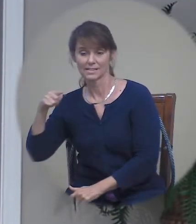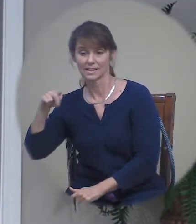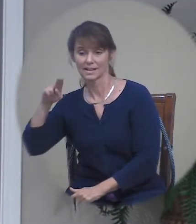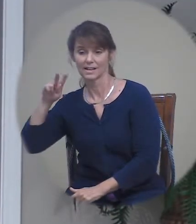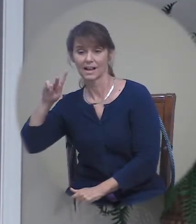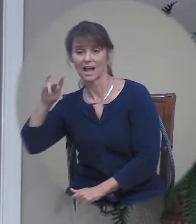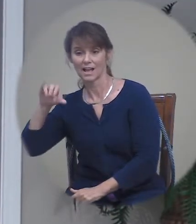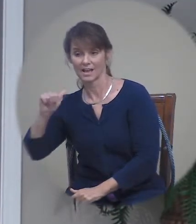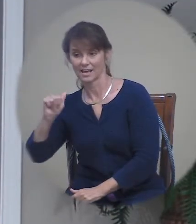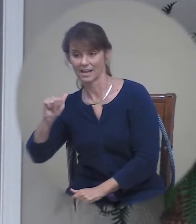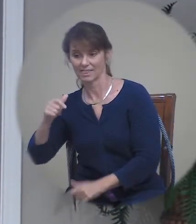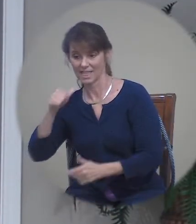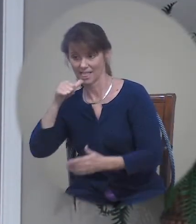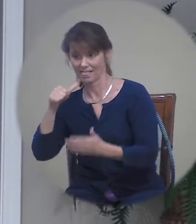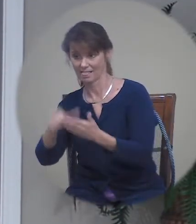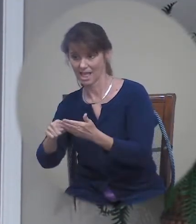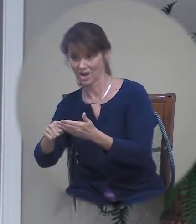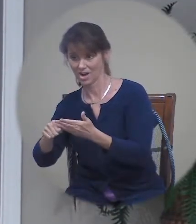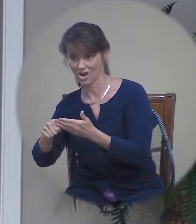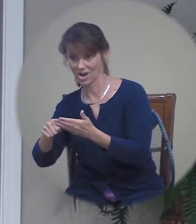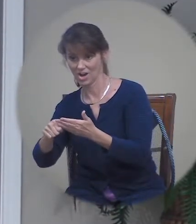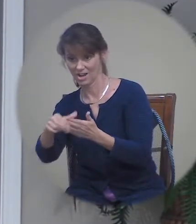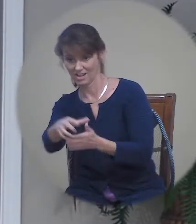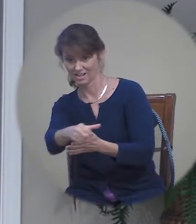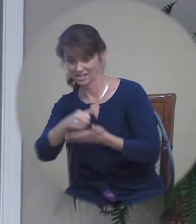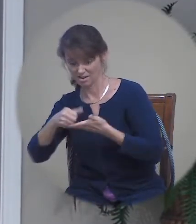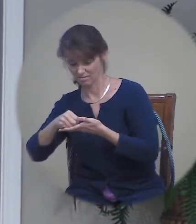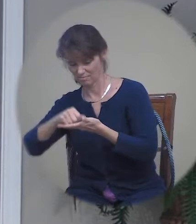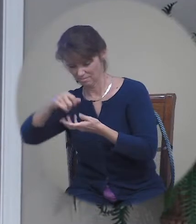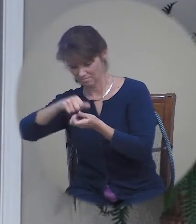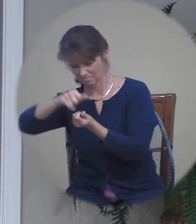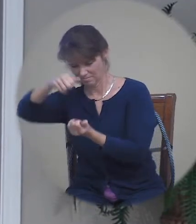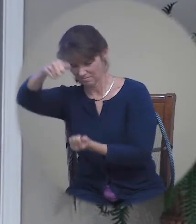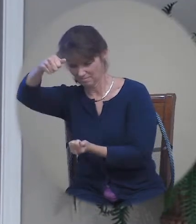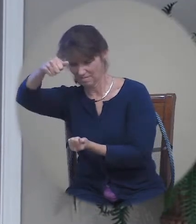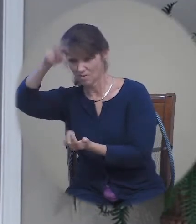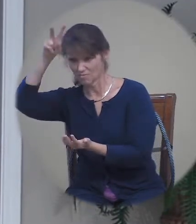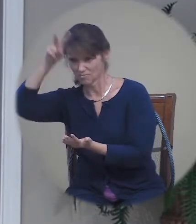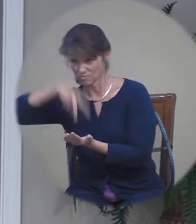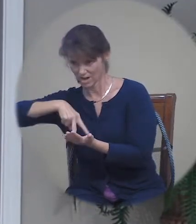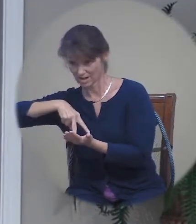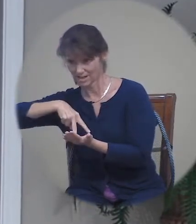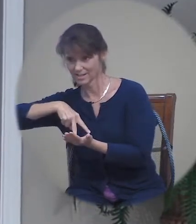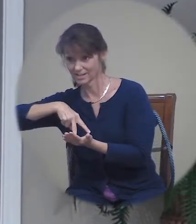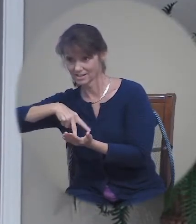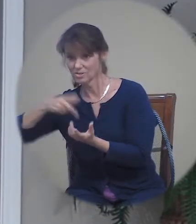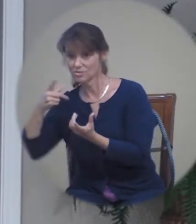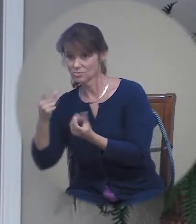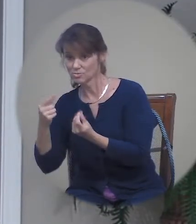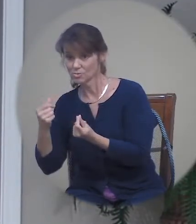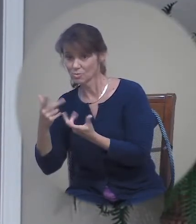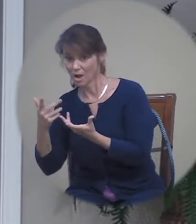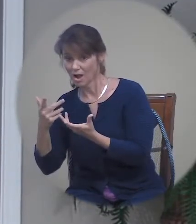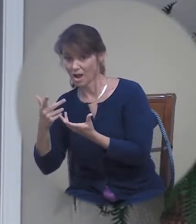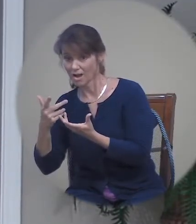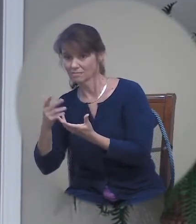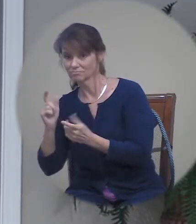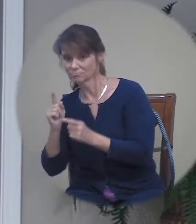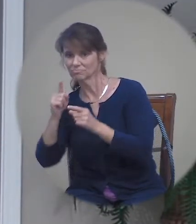of messengers and read it. And he went up to the house of the Lord, and he spread it before the